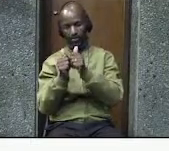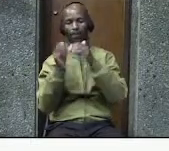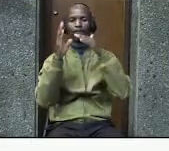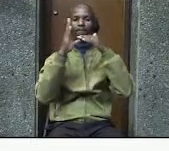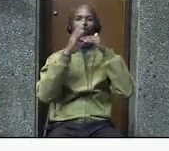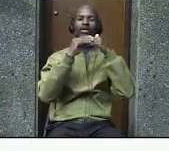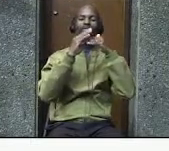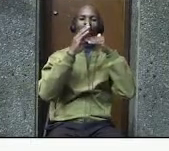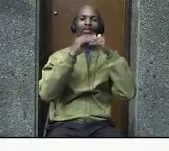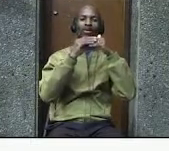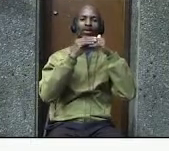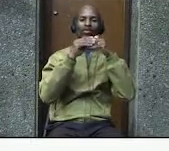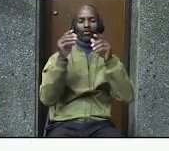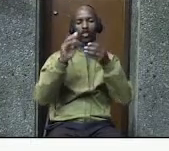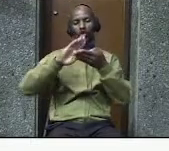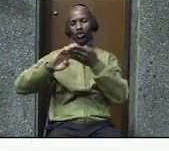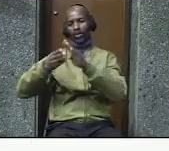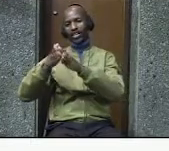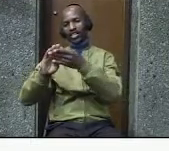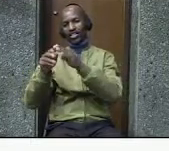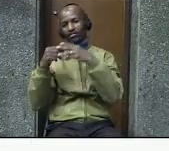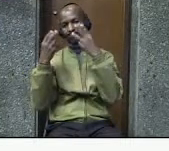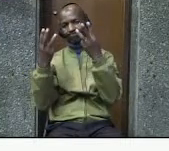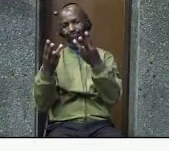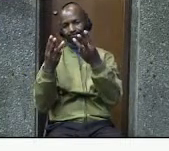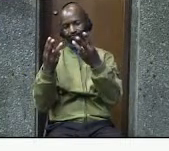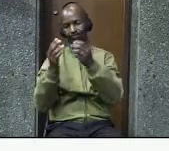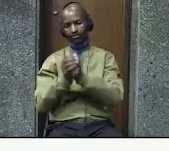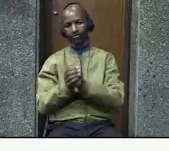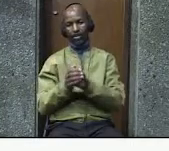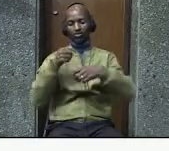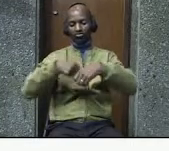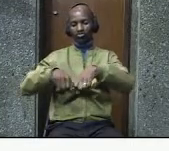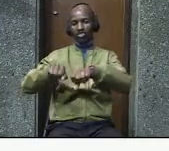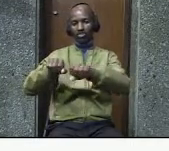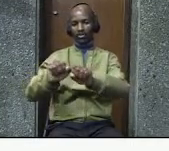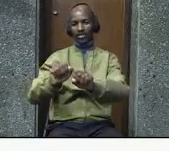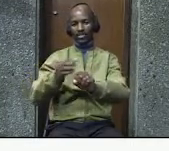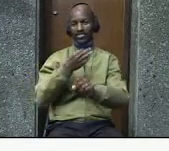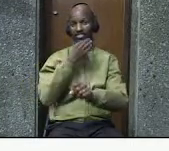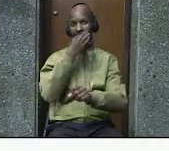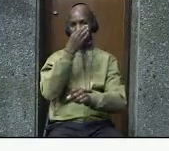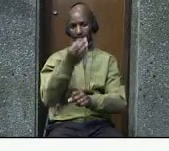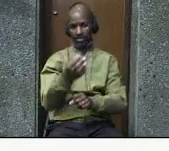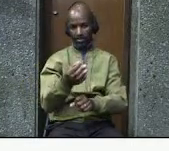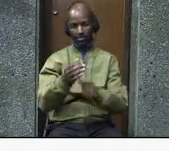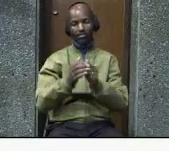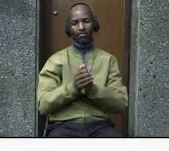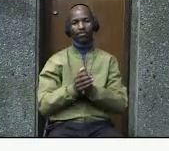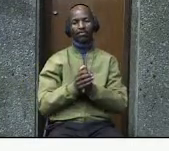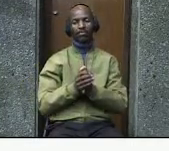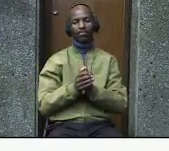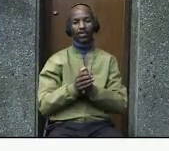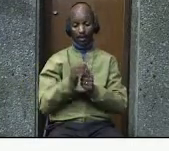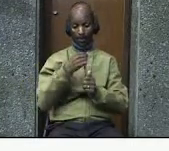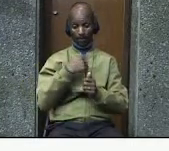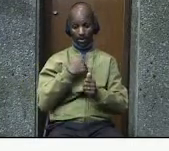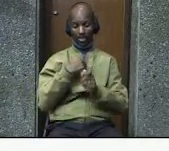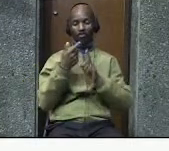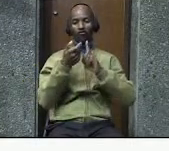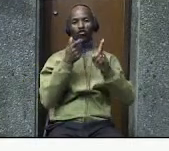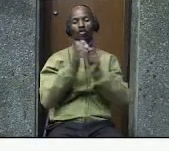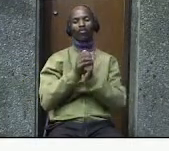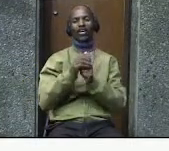members of the community and stakeholders. As Chairperson has already indicated, I am from